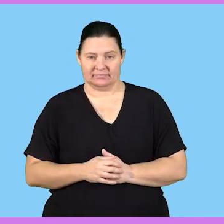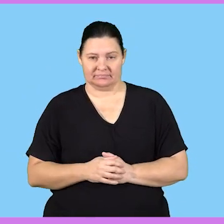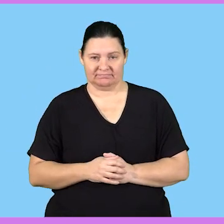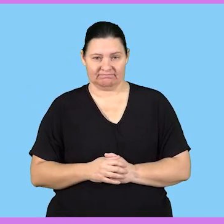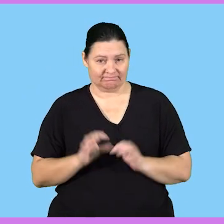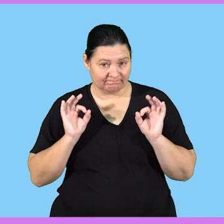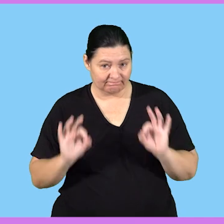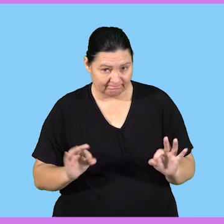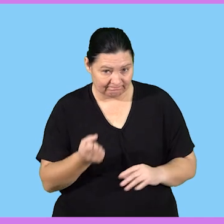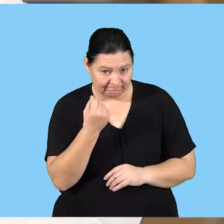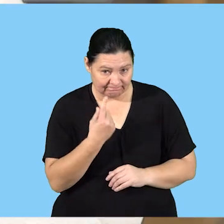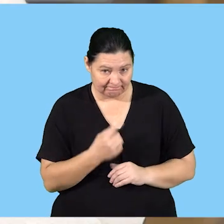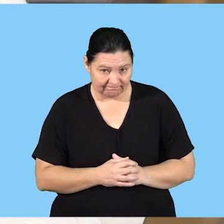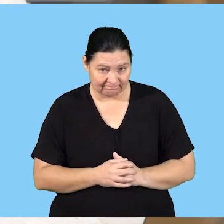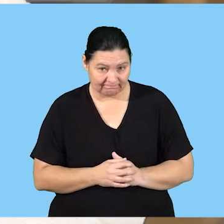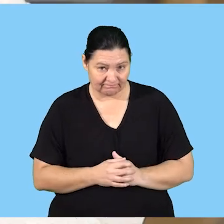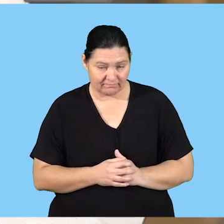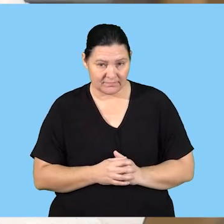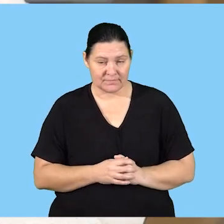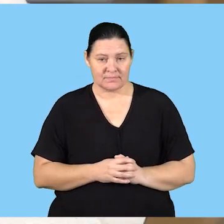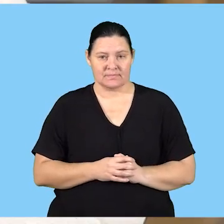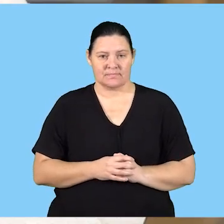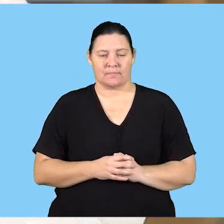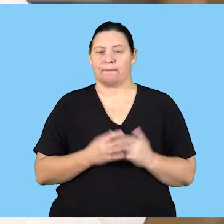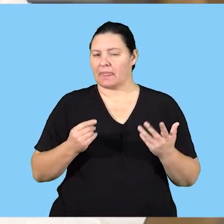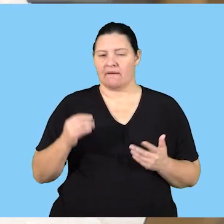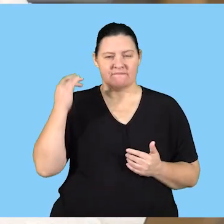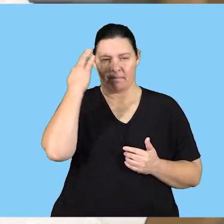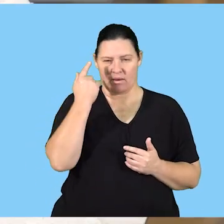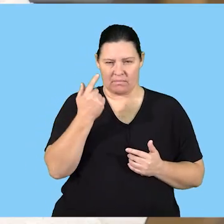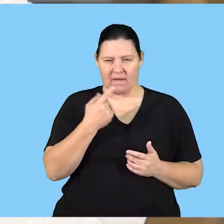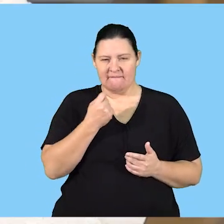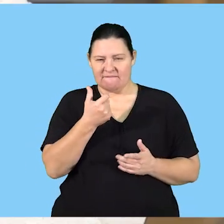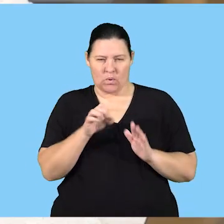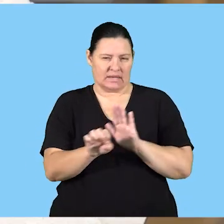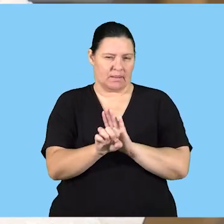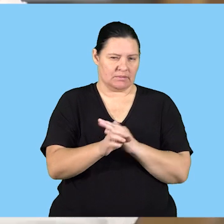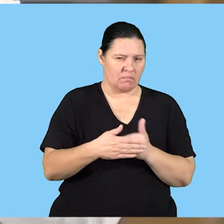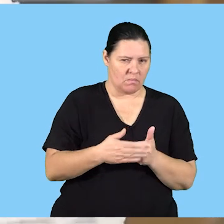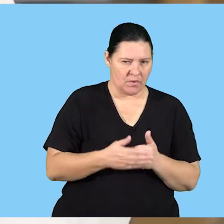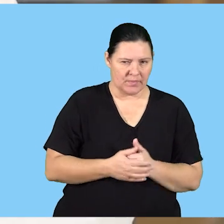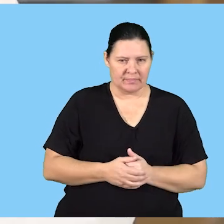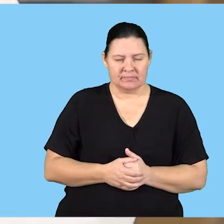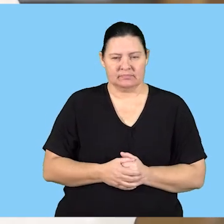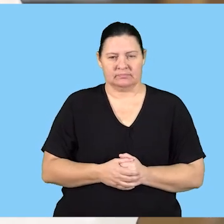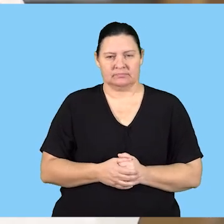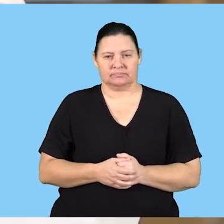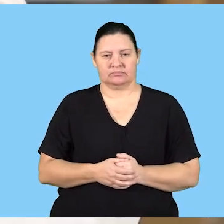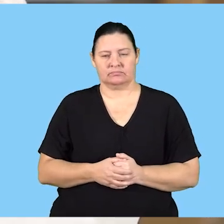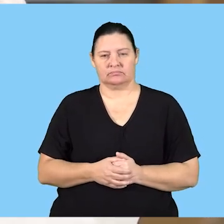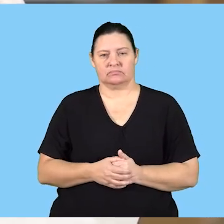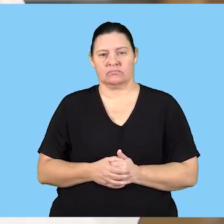4.83 liters. Hope so far everything is making sense. Let's familiarize ourselves with a few more